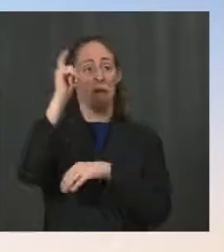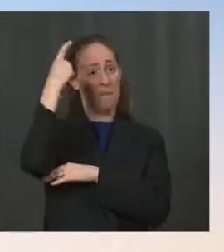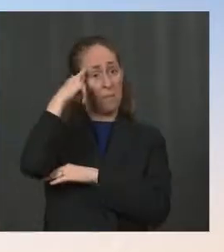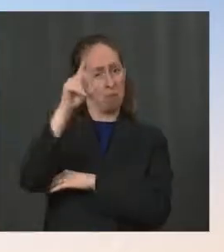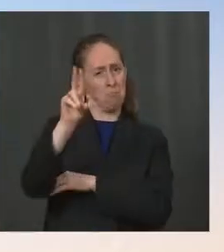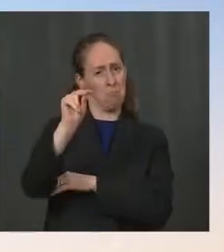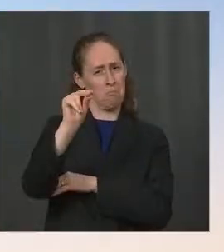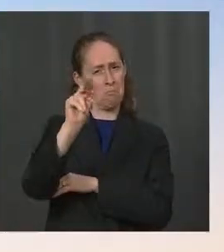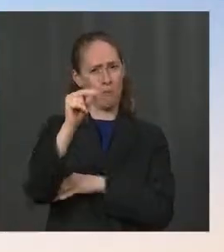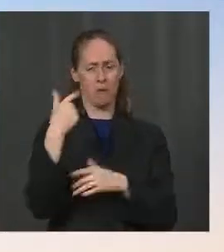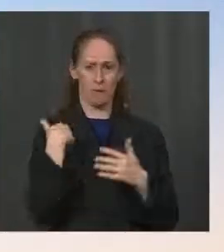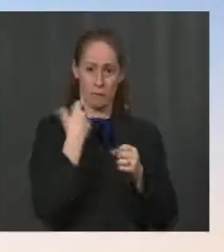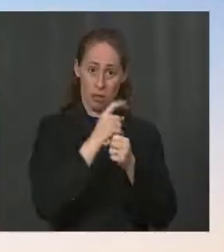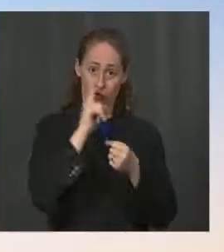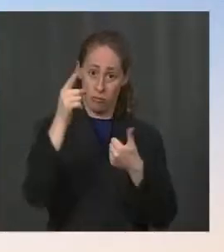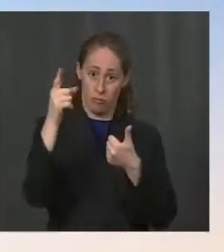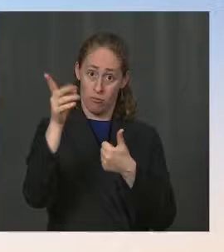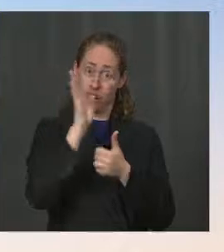quickly on abortion,